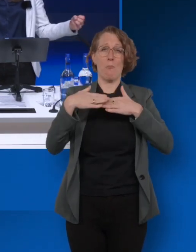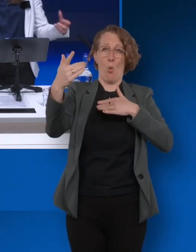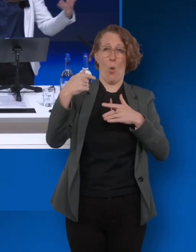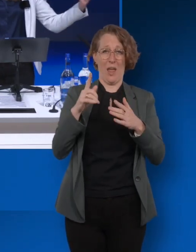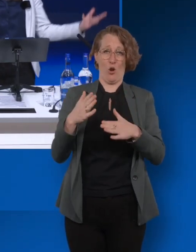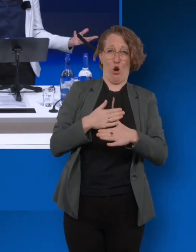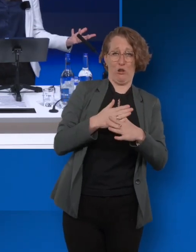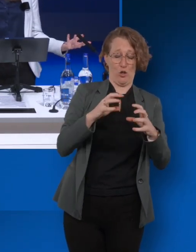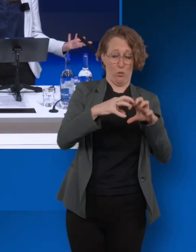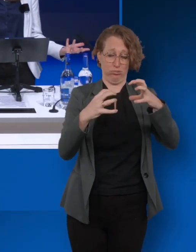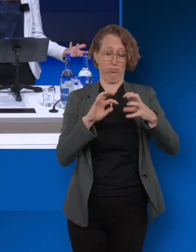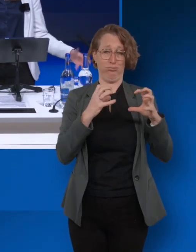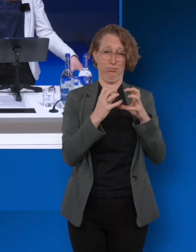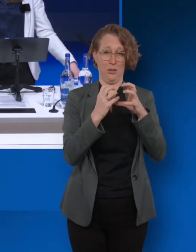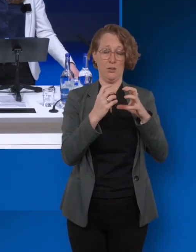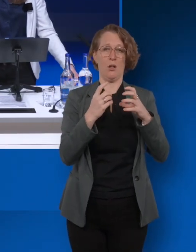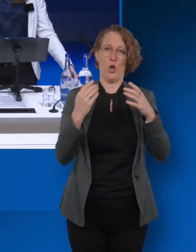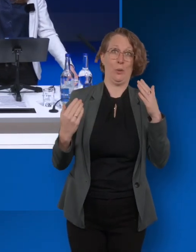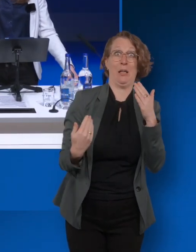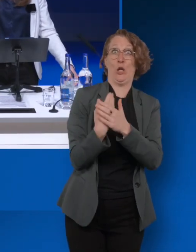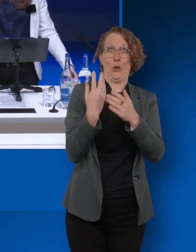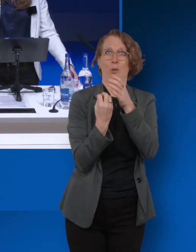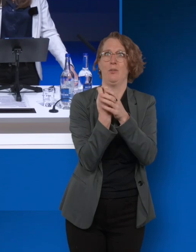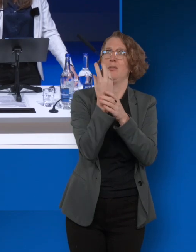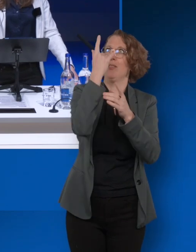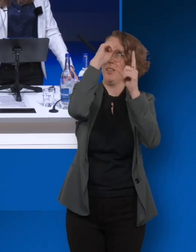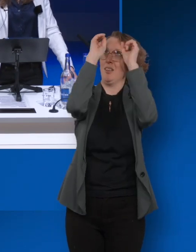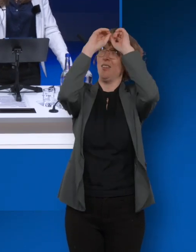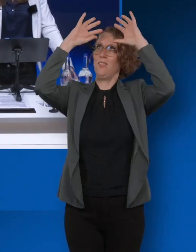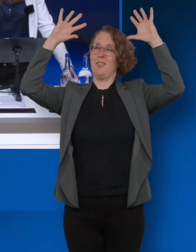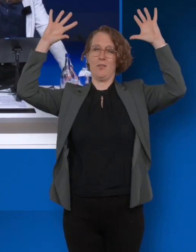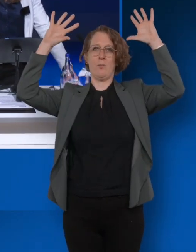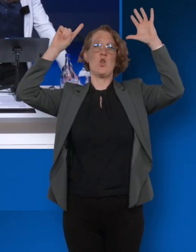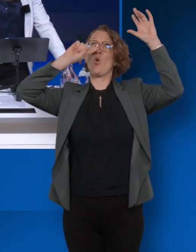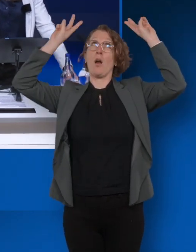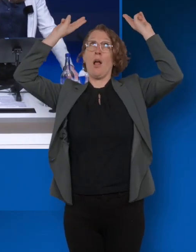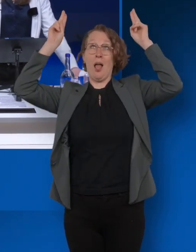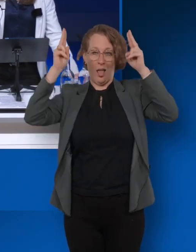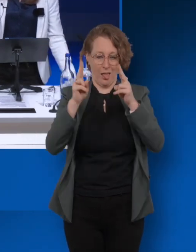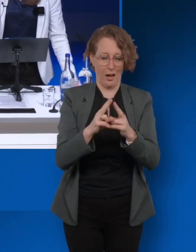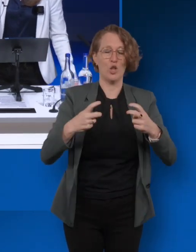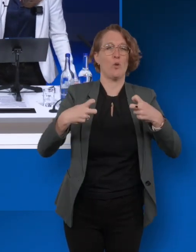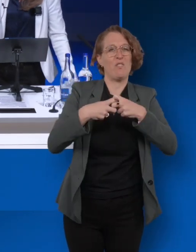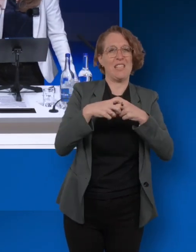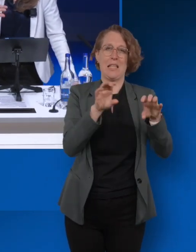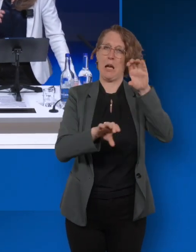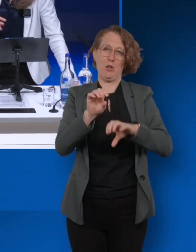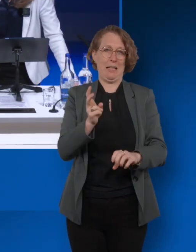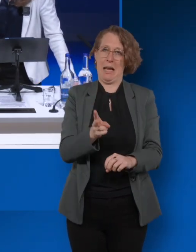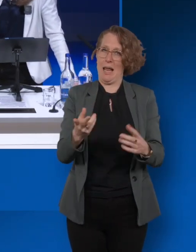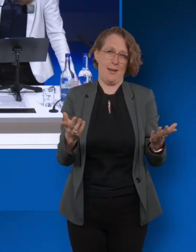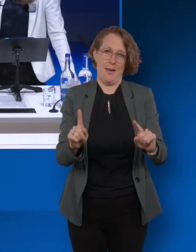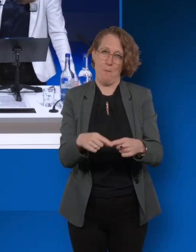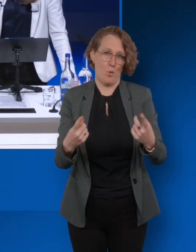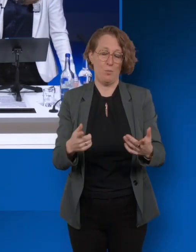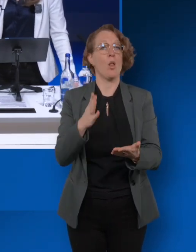blocks. Something new emerges that can't be reduced to physics and chemistry, and yet still is